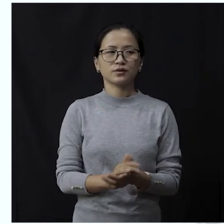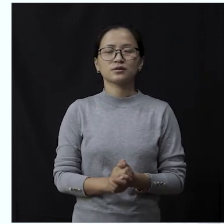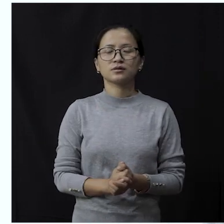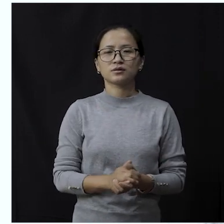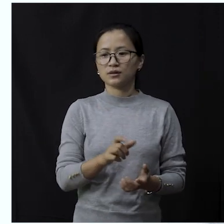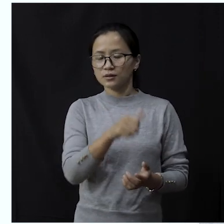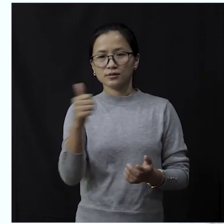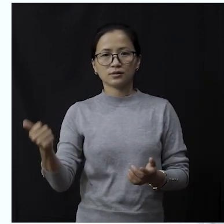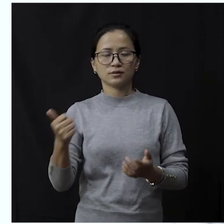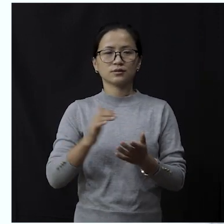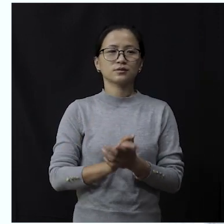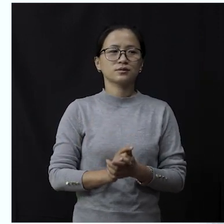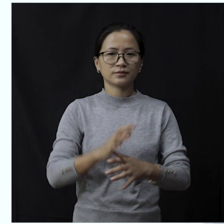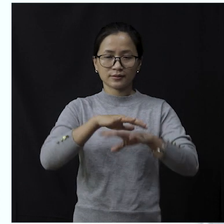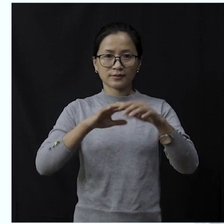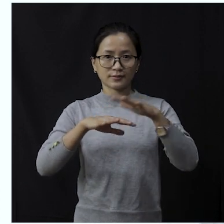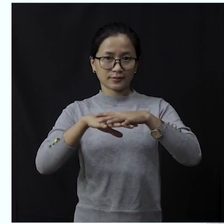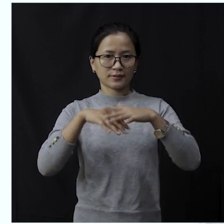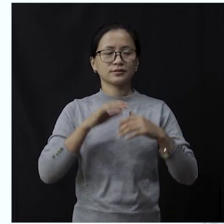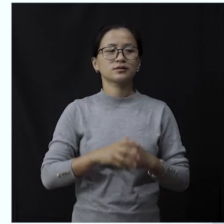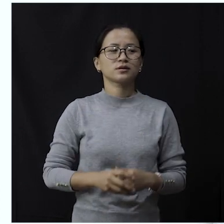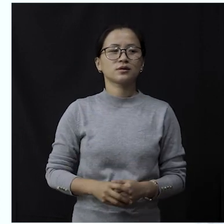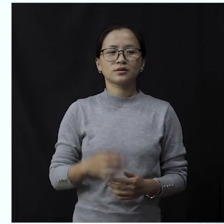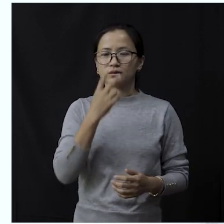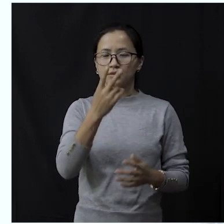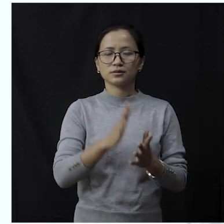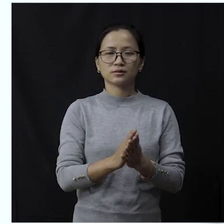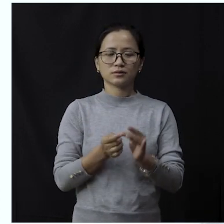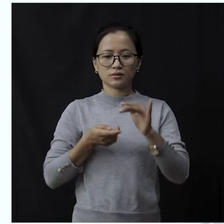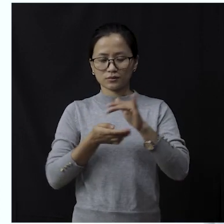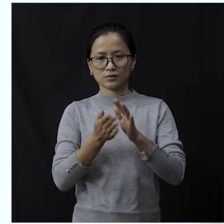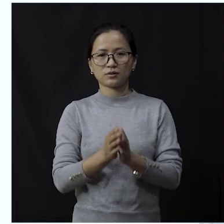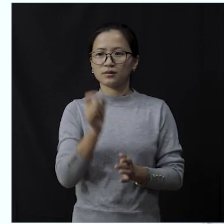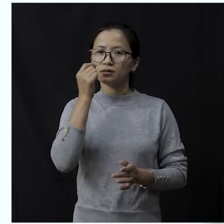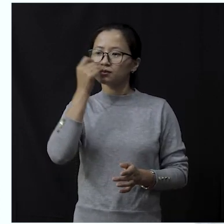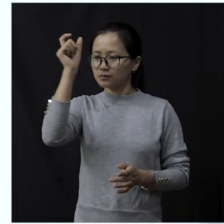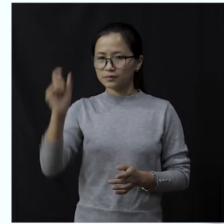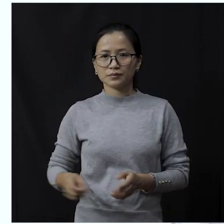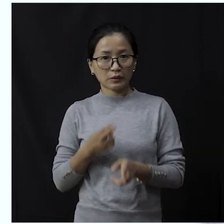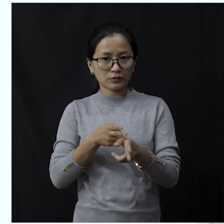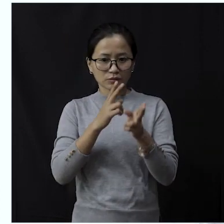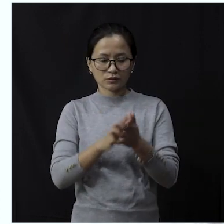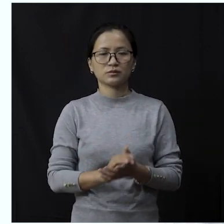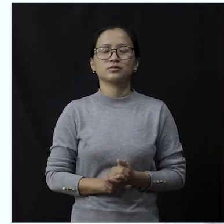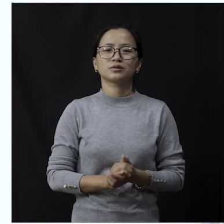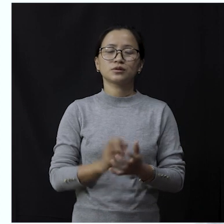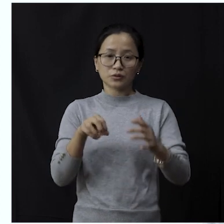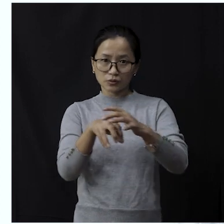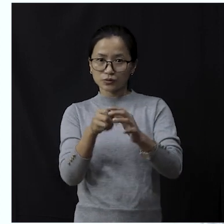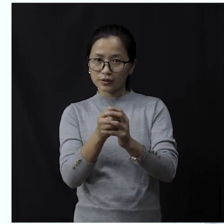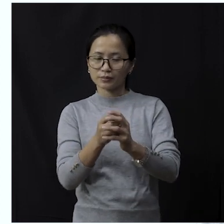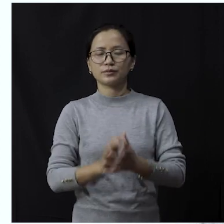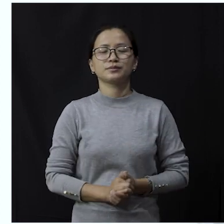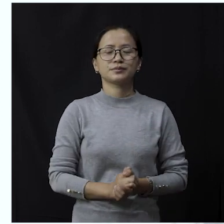This is another kind of trap, and you might also have seen this kind of traps that hunters use to trap birds and animals, okay? We are going to